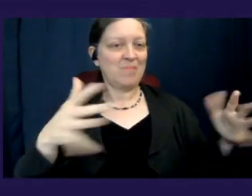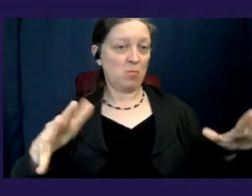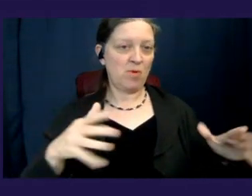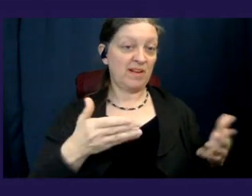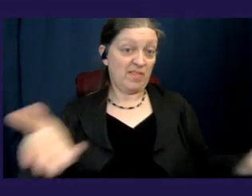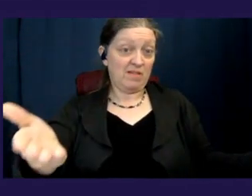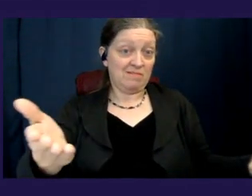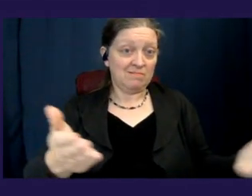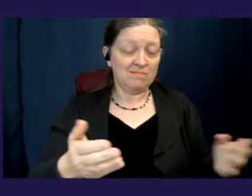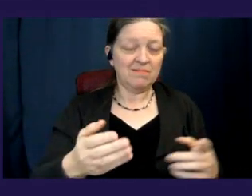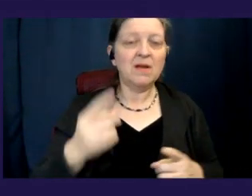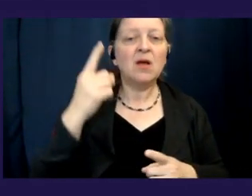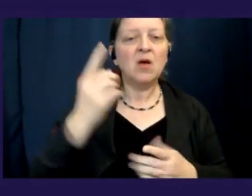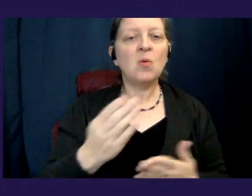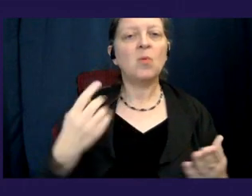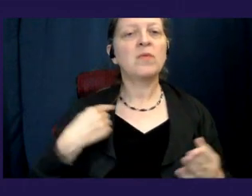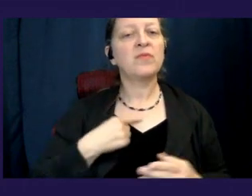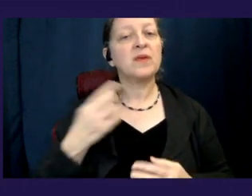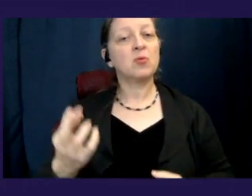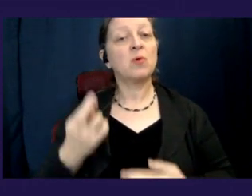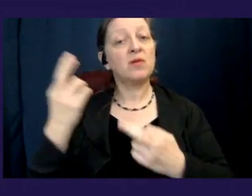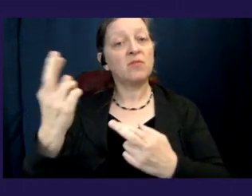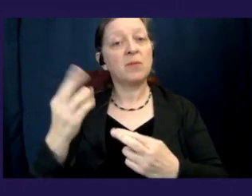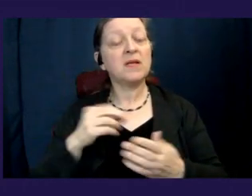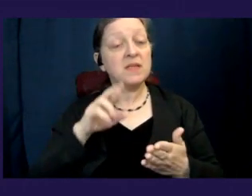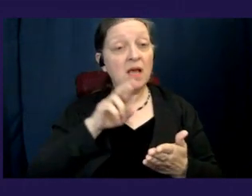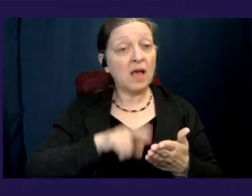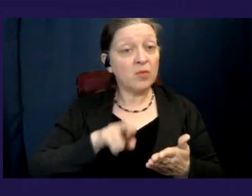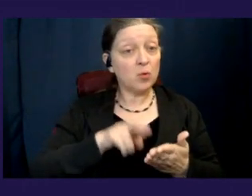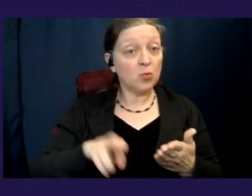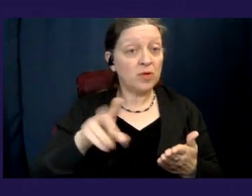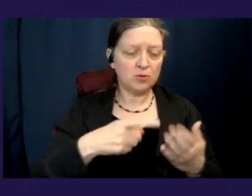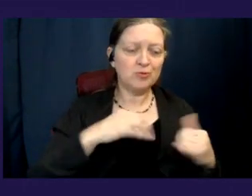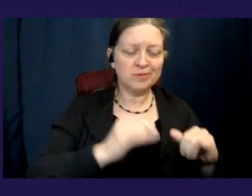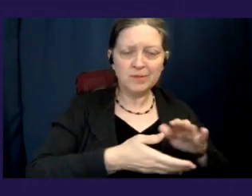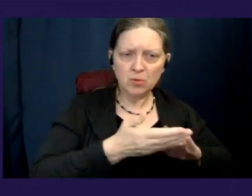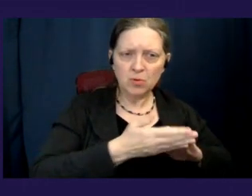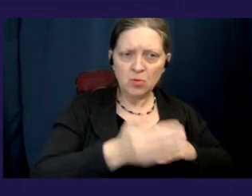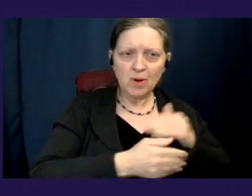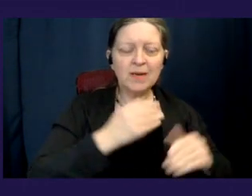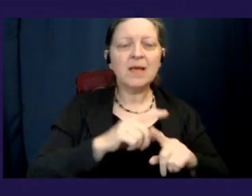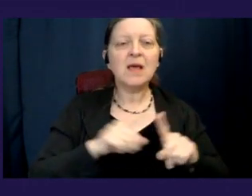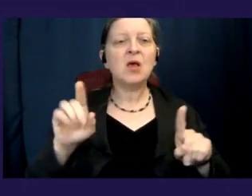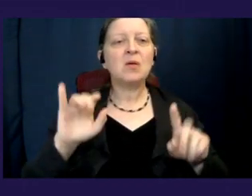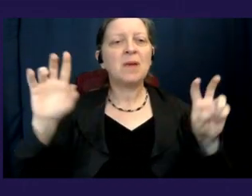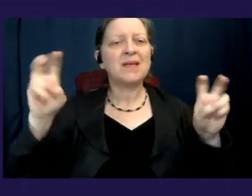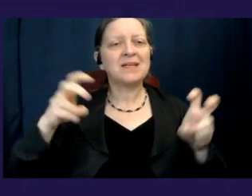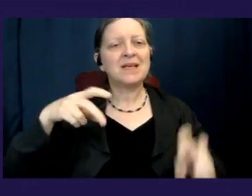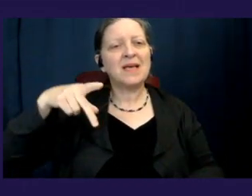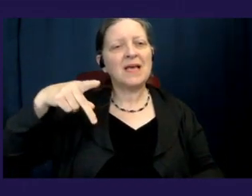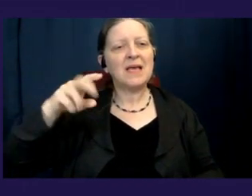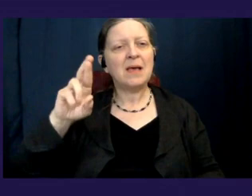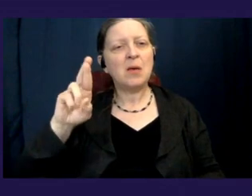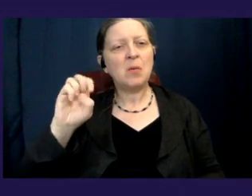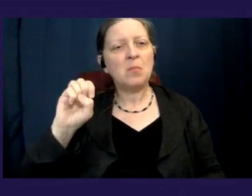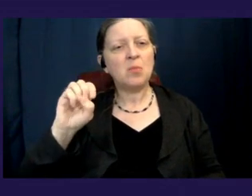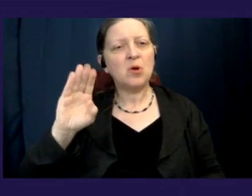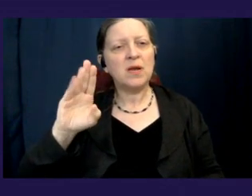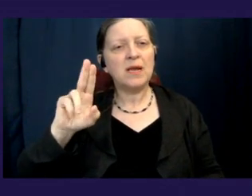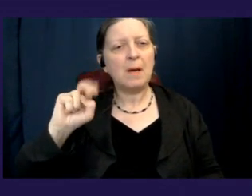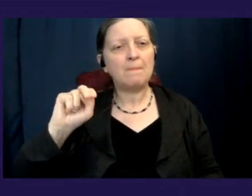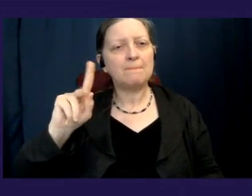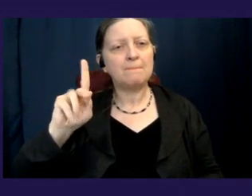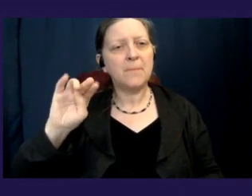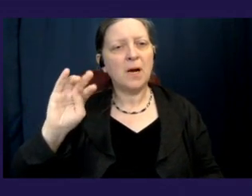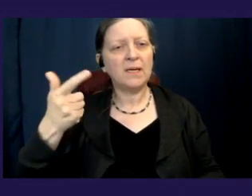sort of the research is still working on, but it's almost a pre-bunking. And that is, you know, you've got an event happening